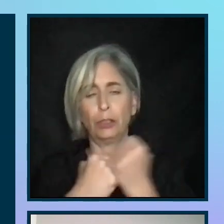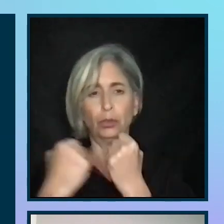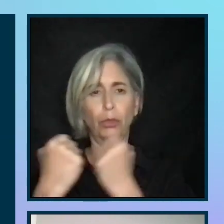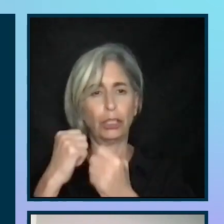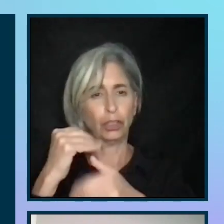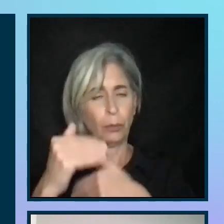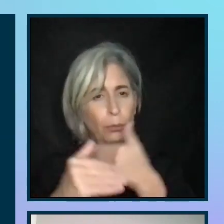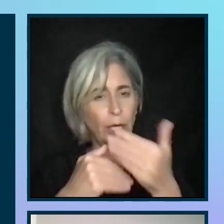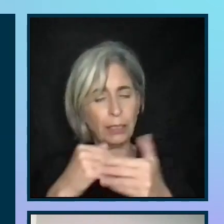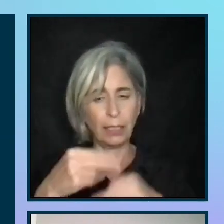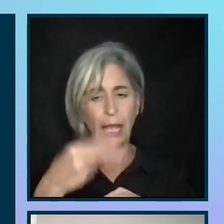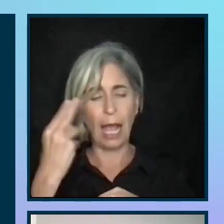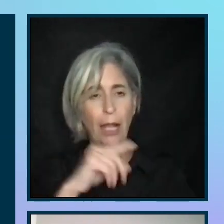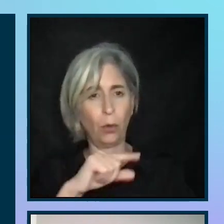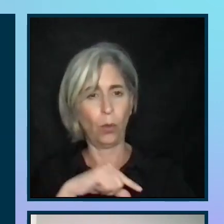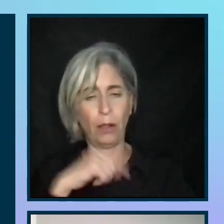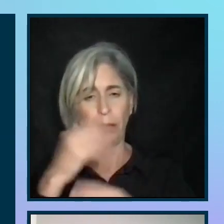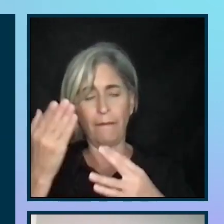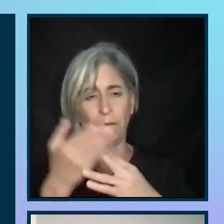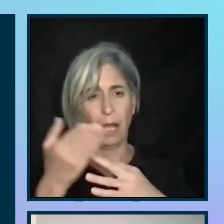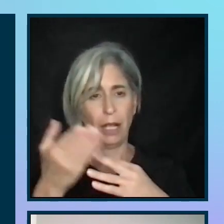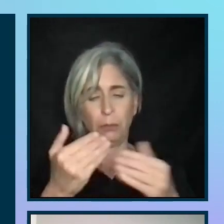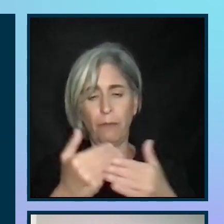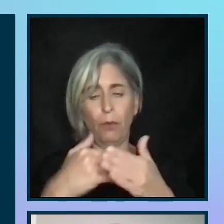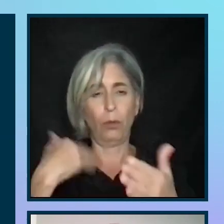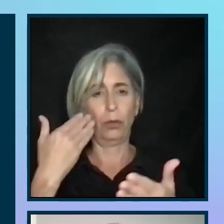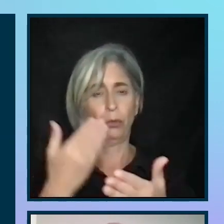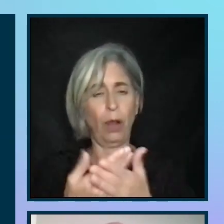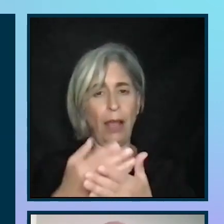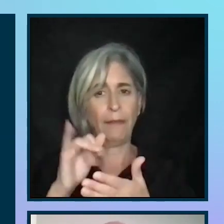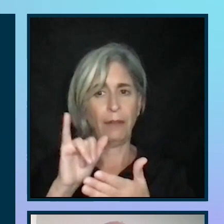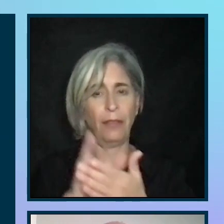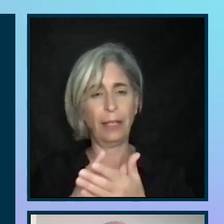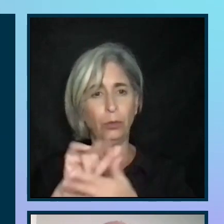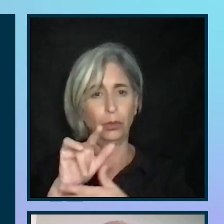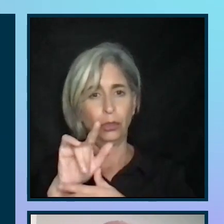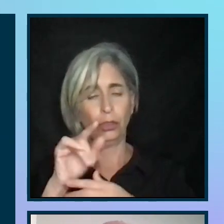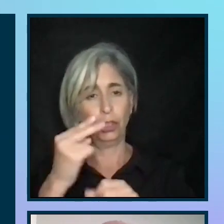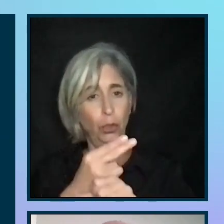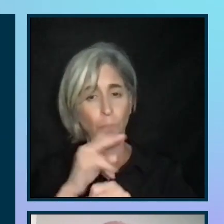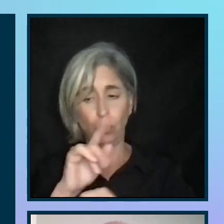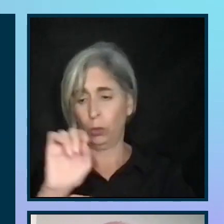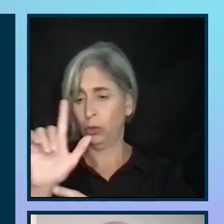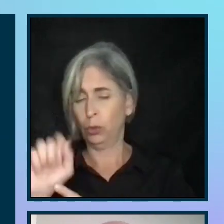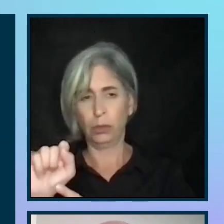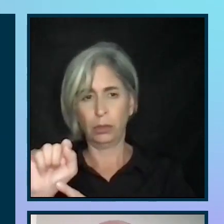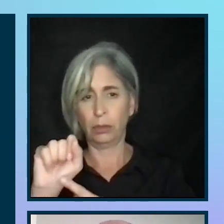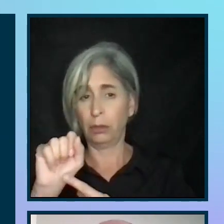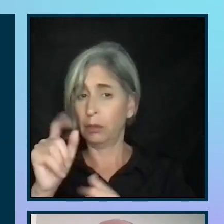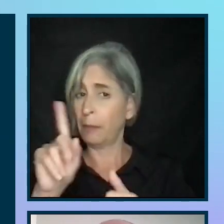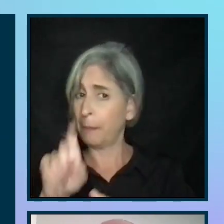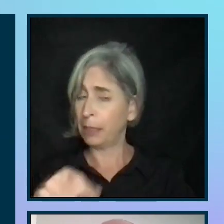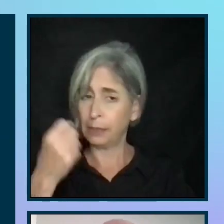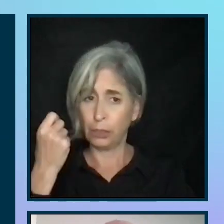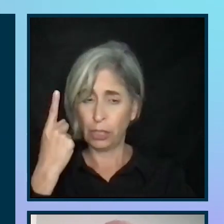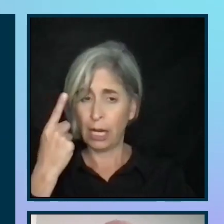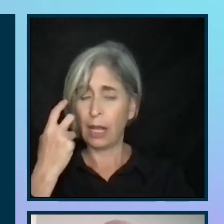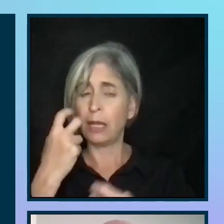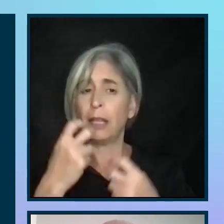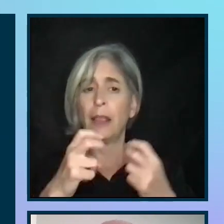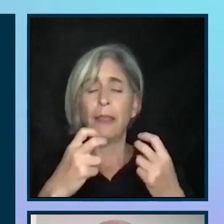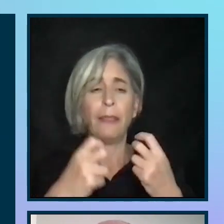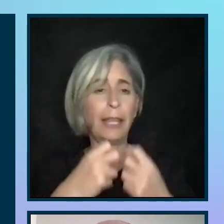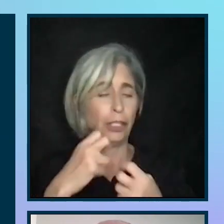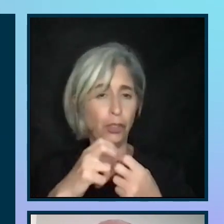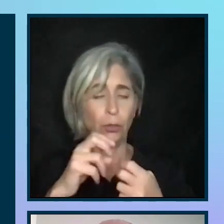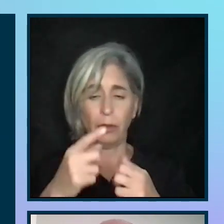generate high quality files before we get to the point that we have to run those tools. We need to understand what the issues are inside the